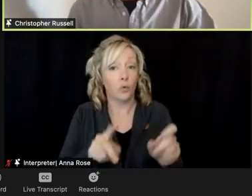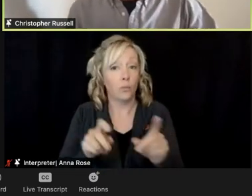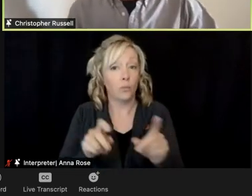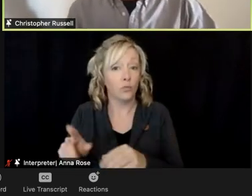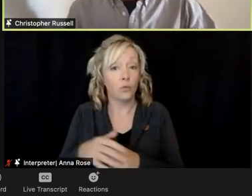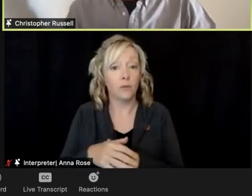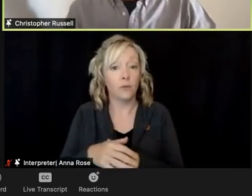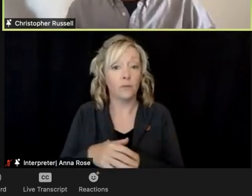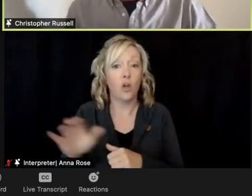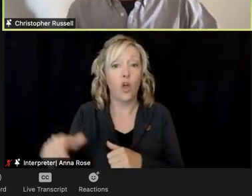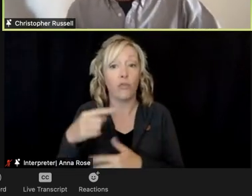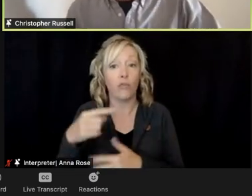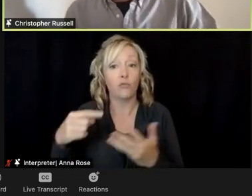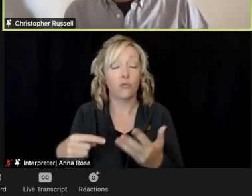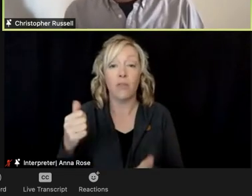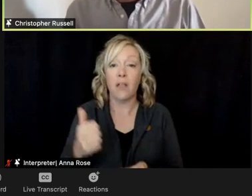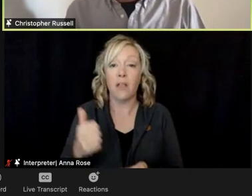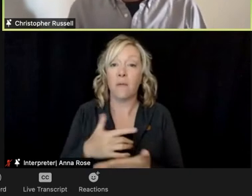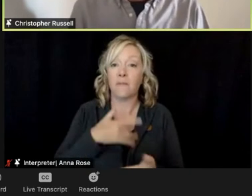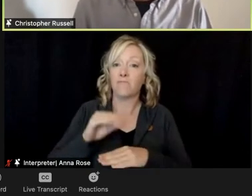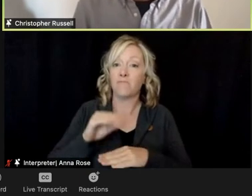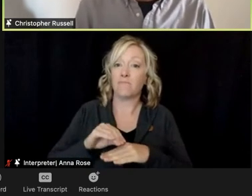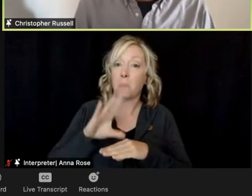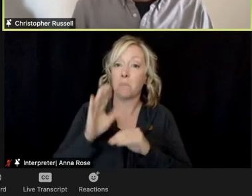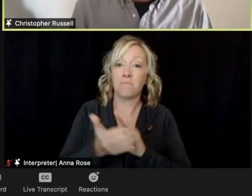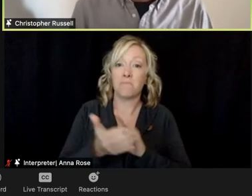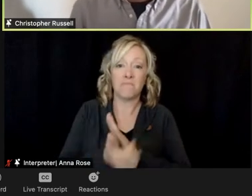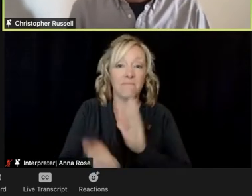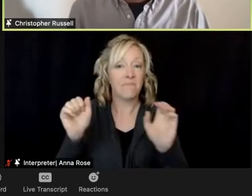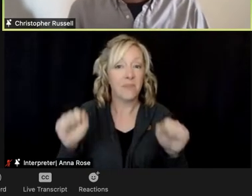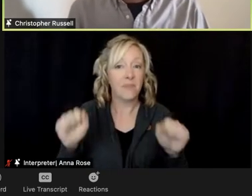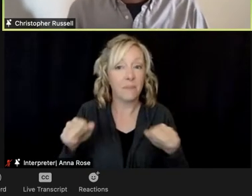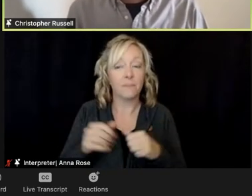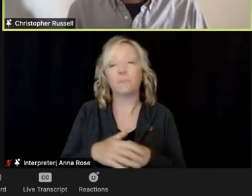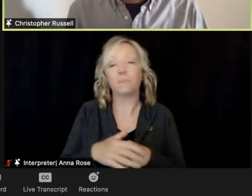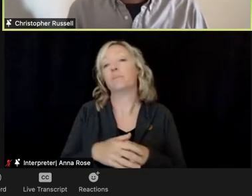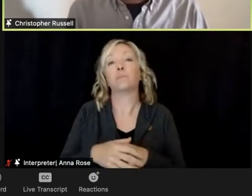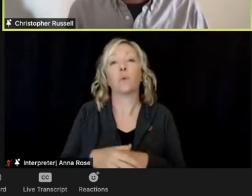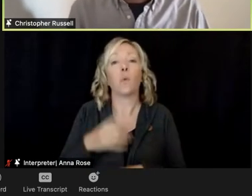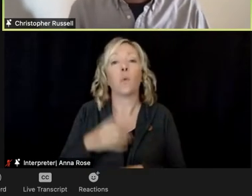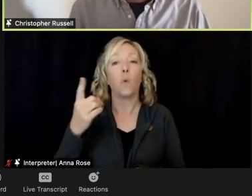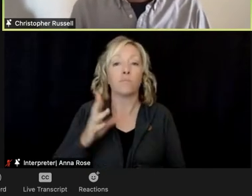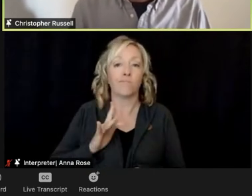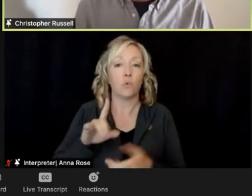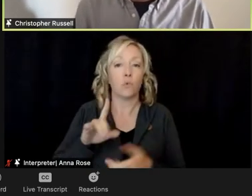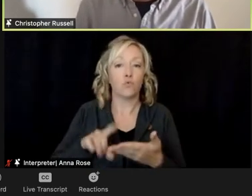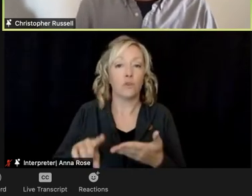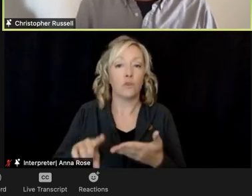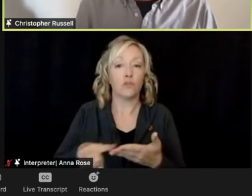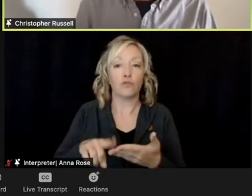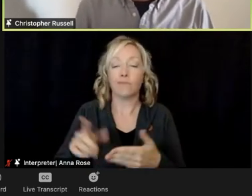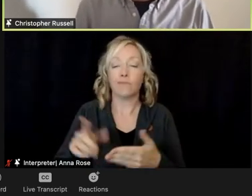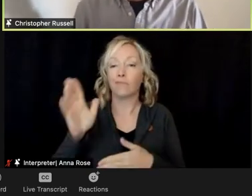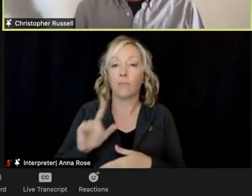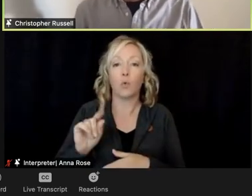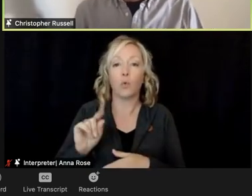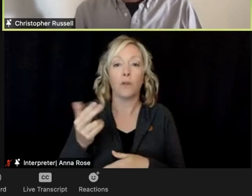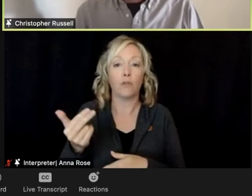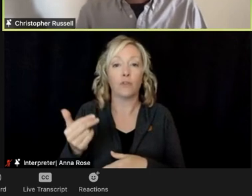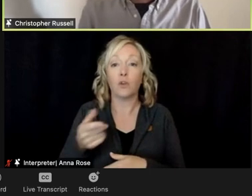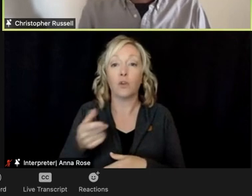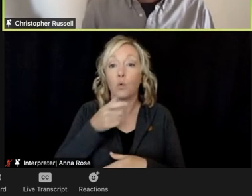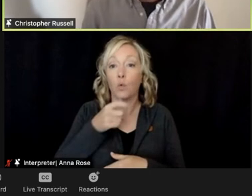promote feelings of competence. There was a really awesome study in 2013 by